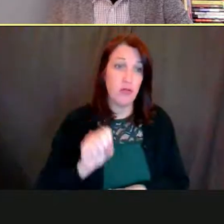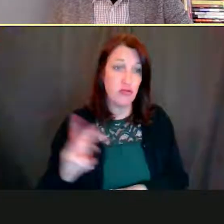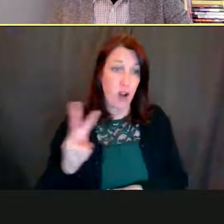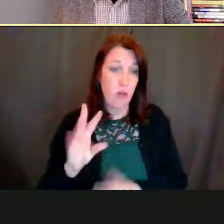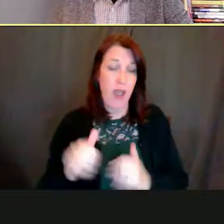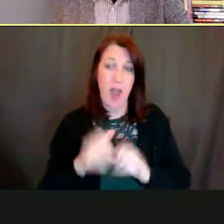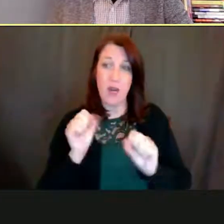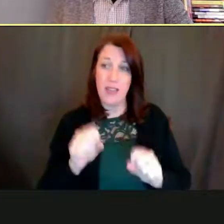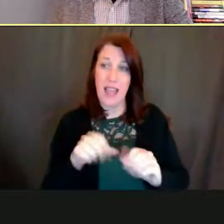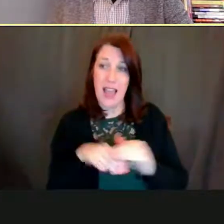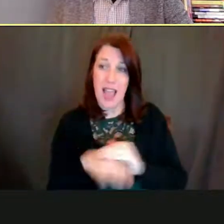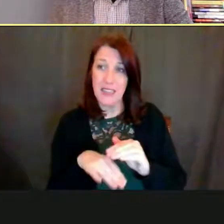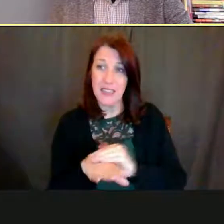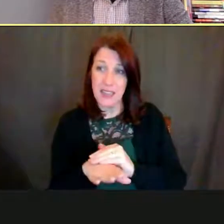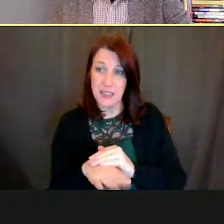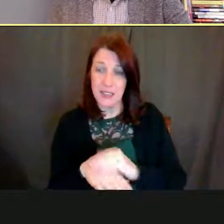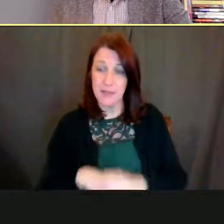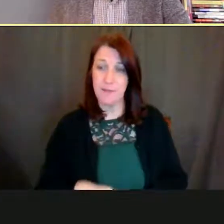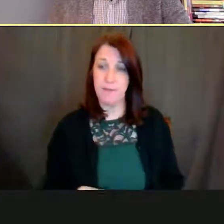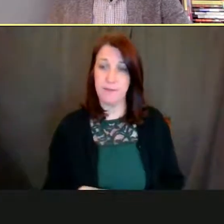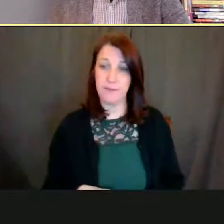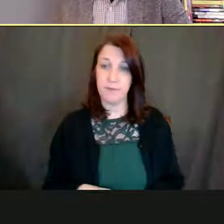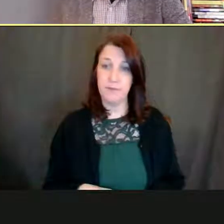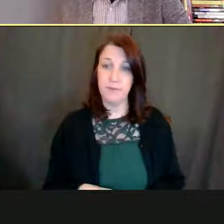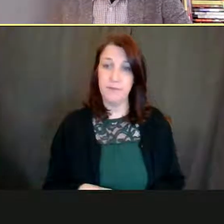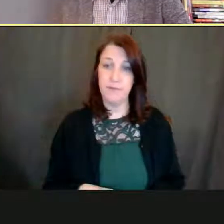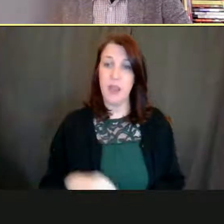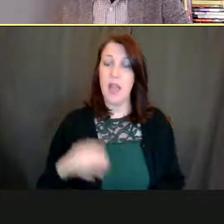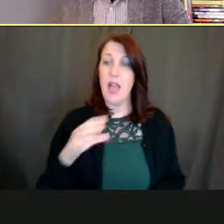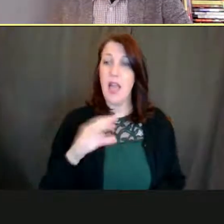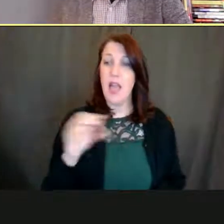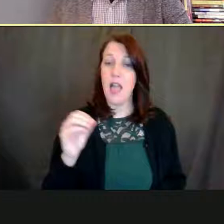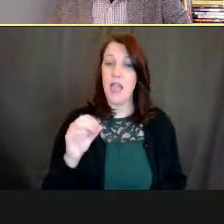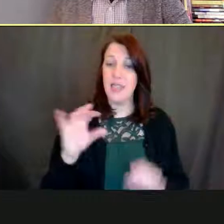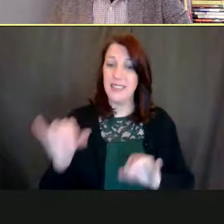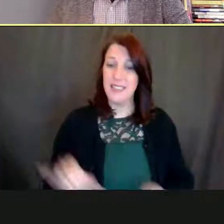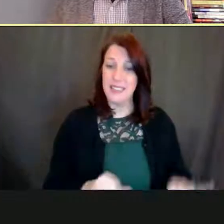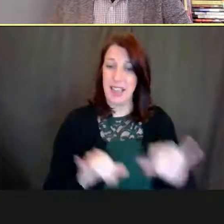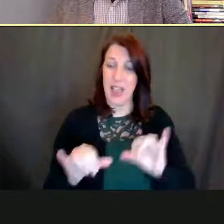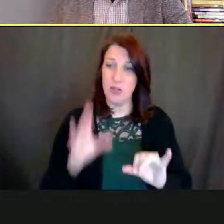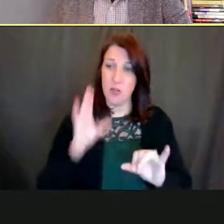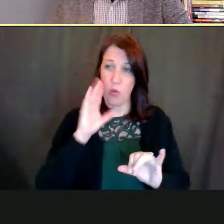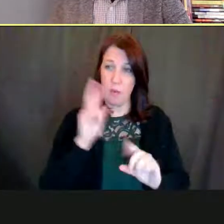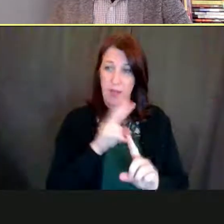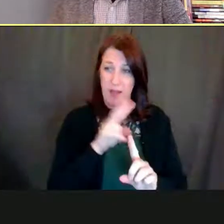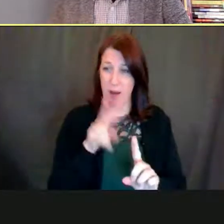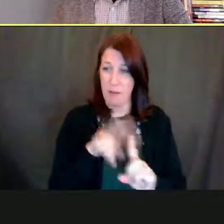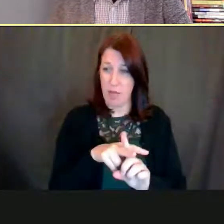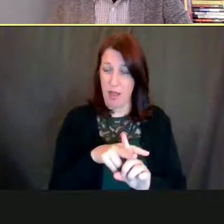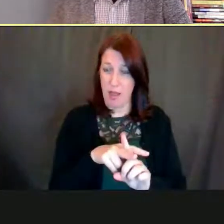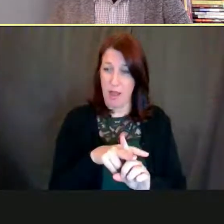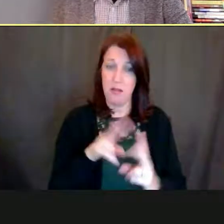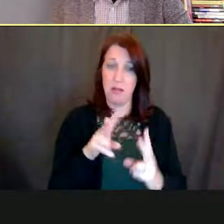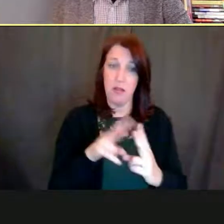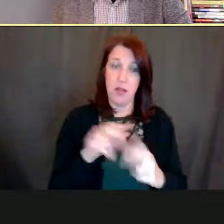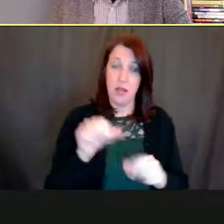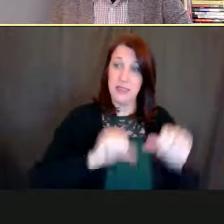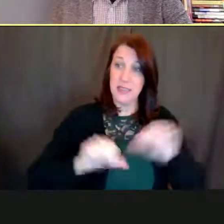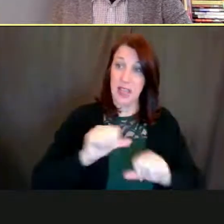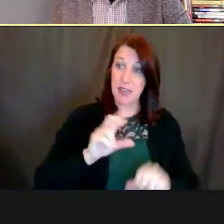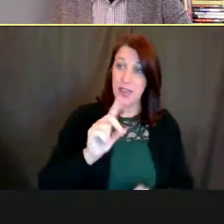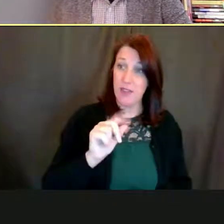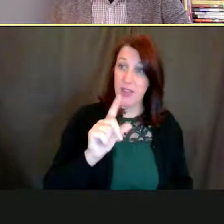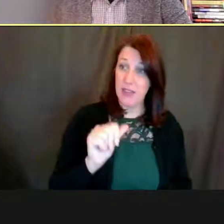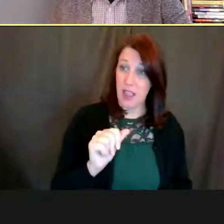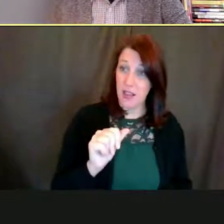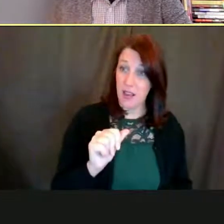be accessed, and standards that will be applied both to scientific data